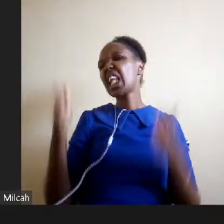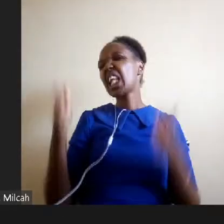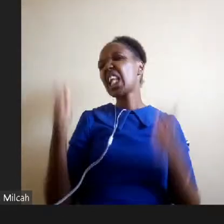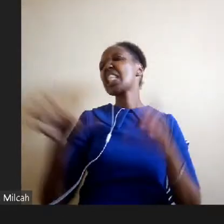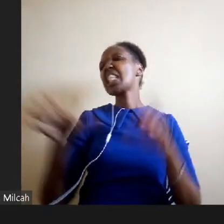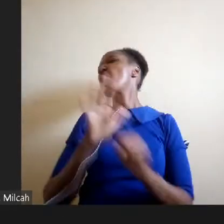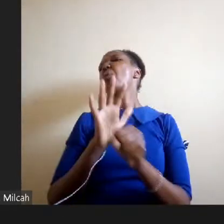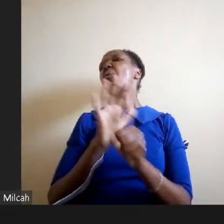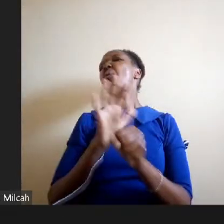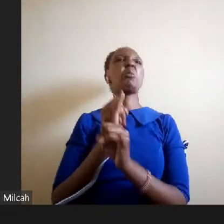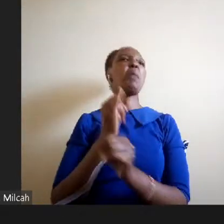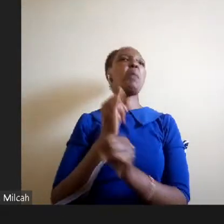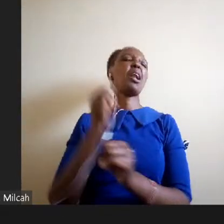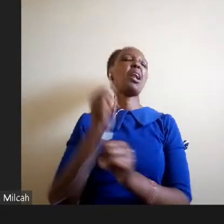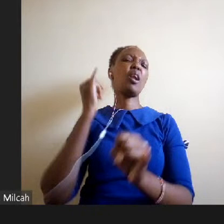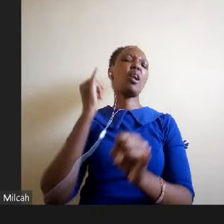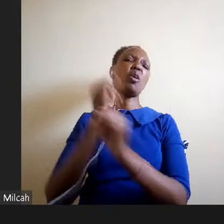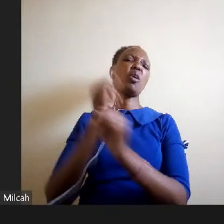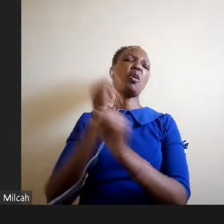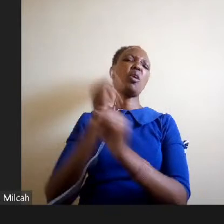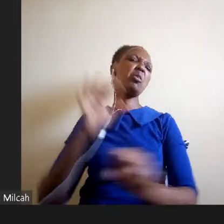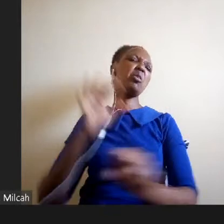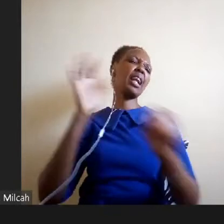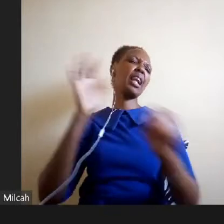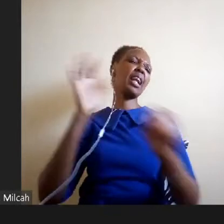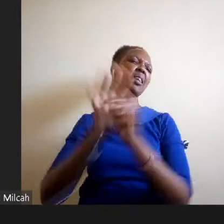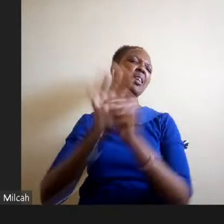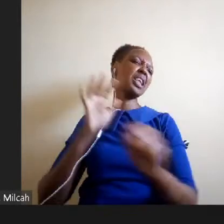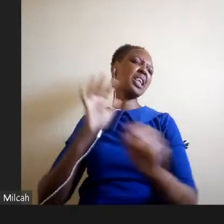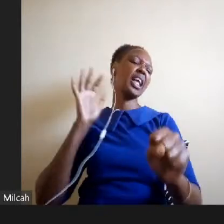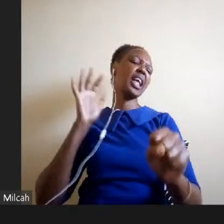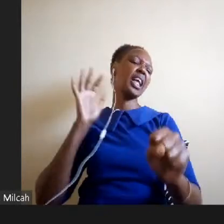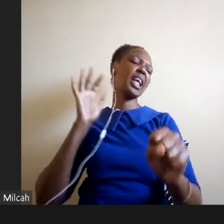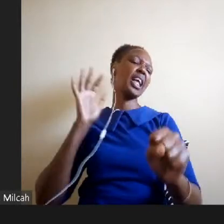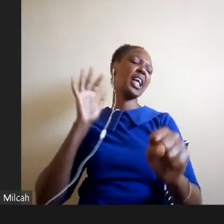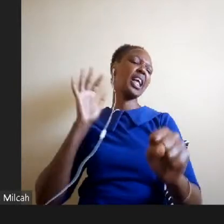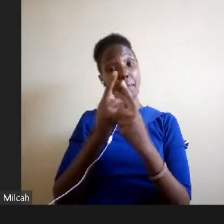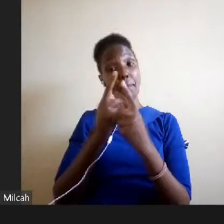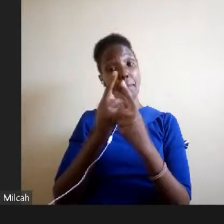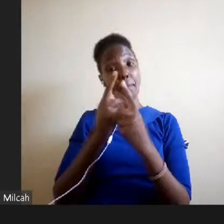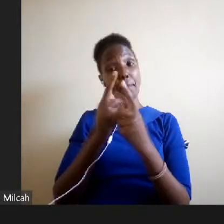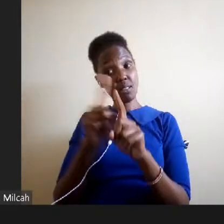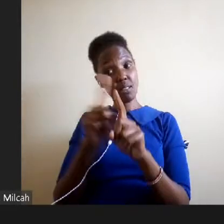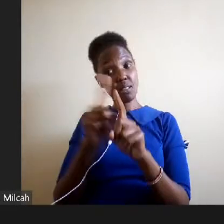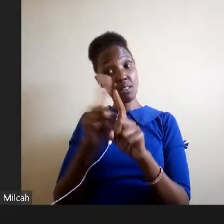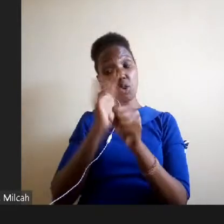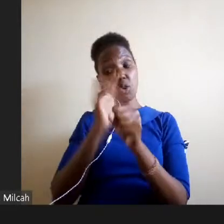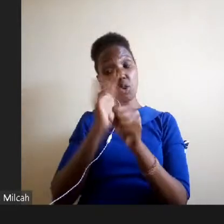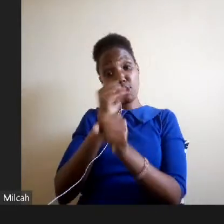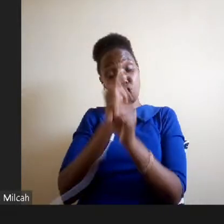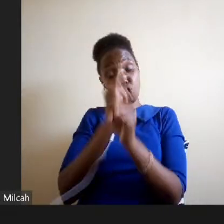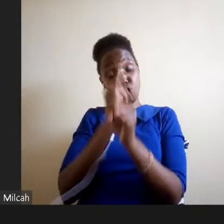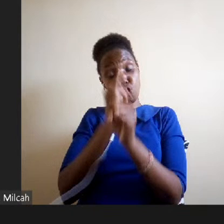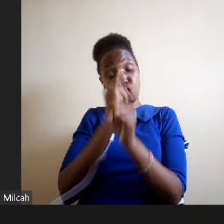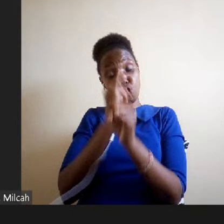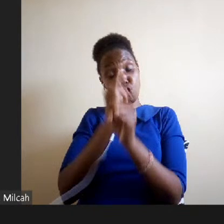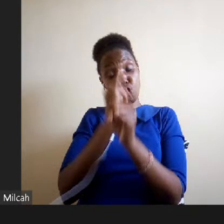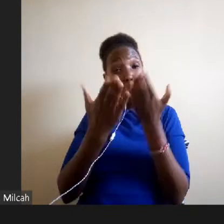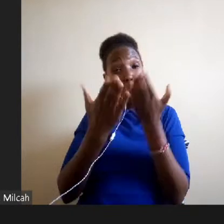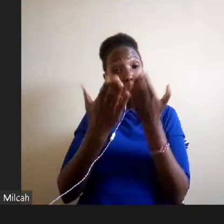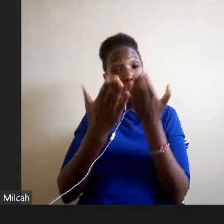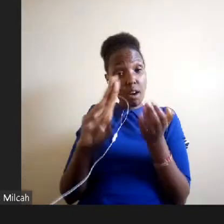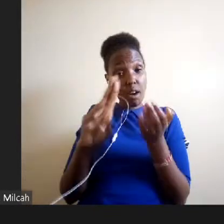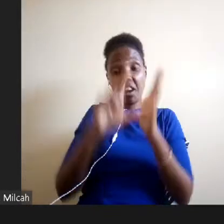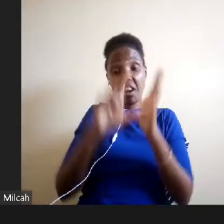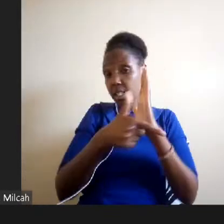You better be doing that a lot of work instead of regretting. So go to all their online sites, check